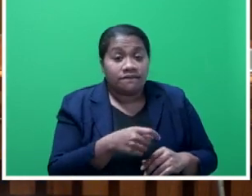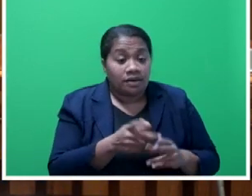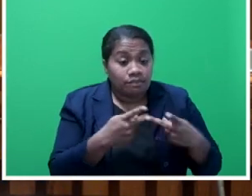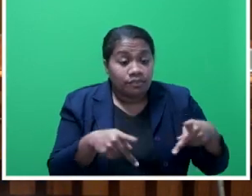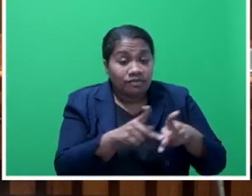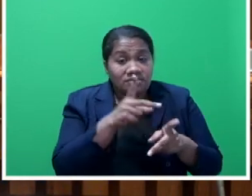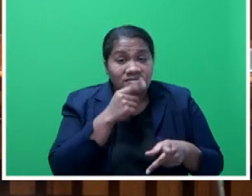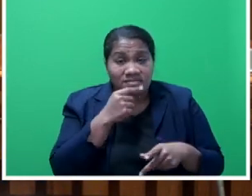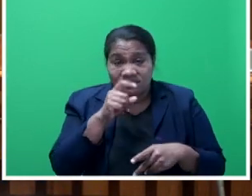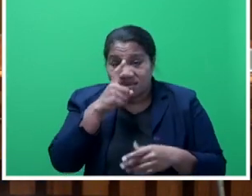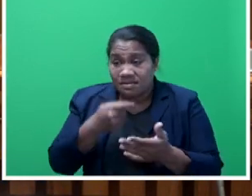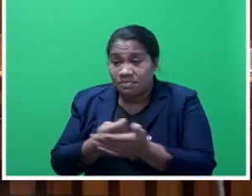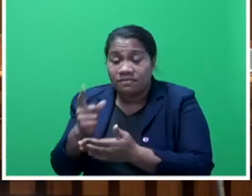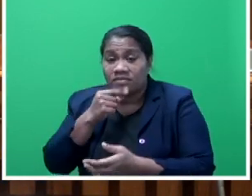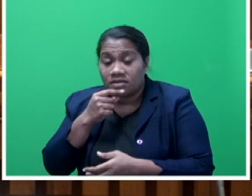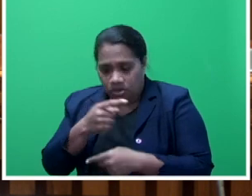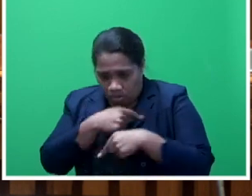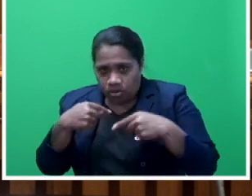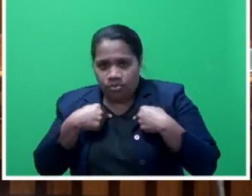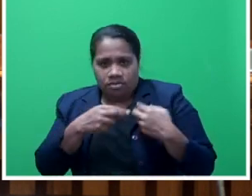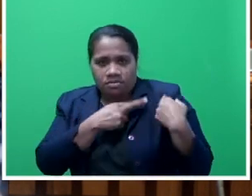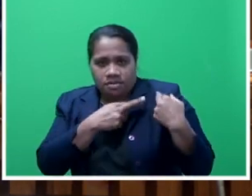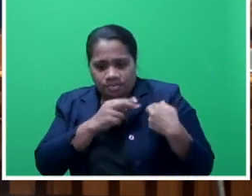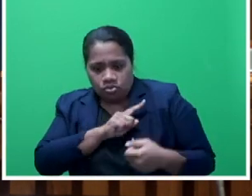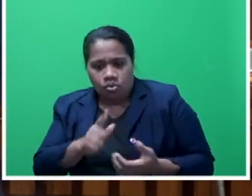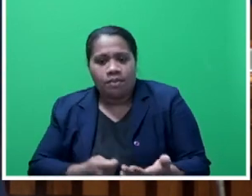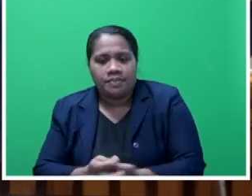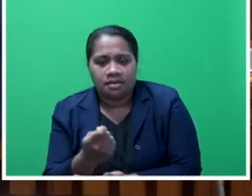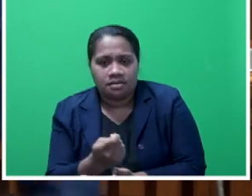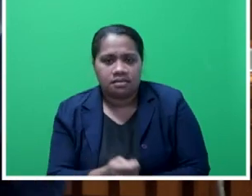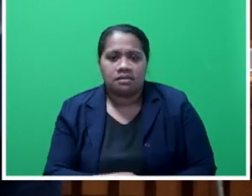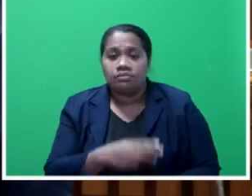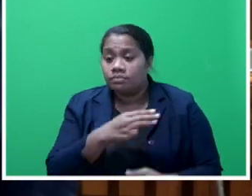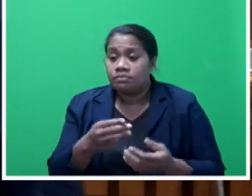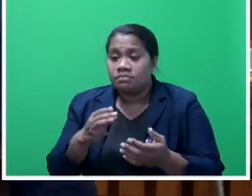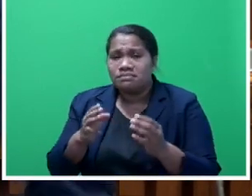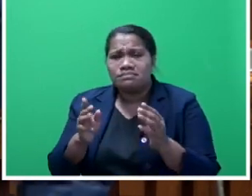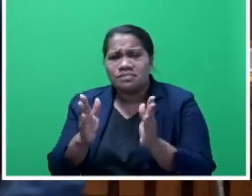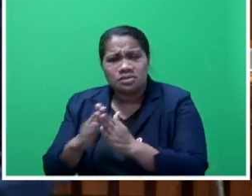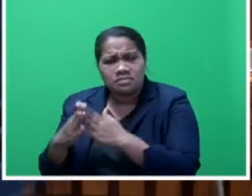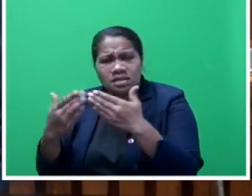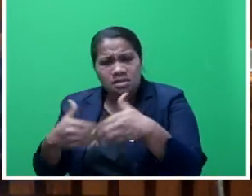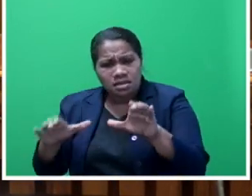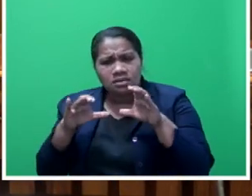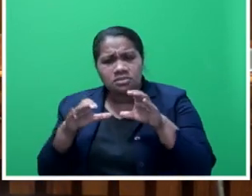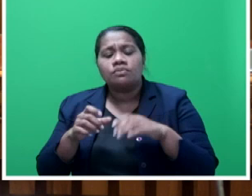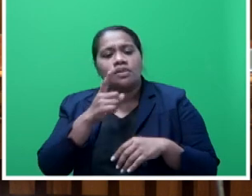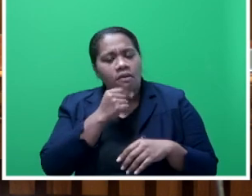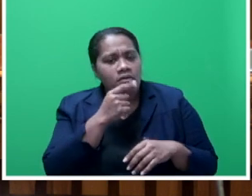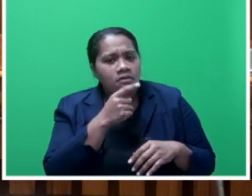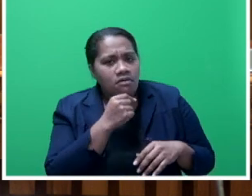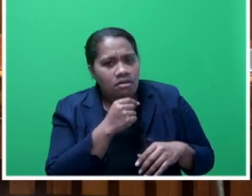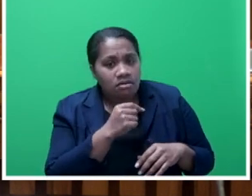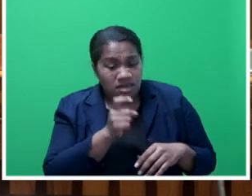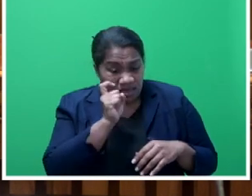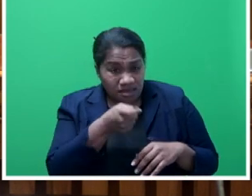them. Municipal councils take out loans. They may actually, give us some of their property as mortgage. We will